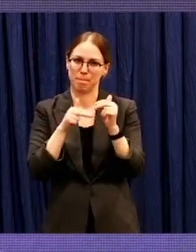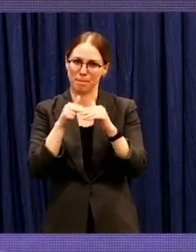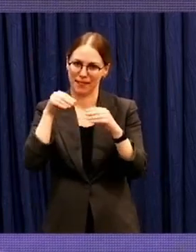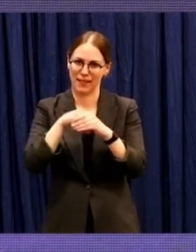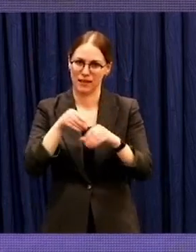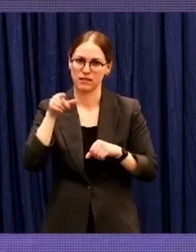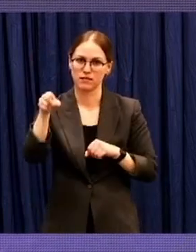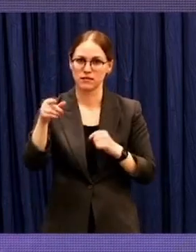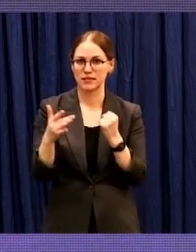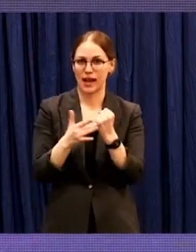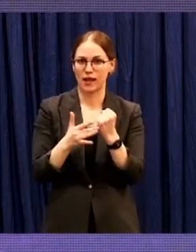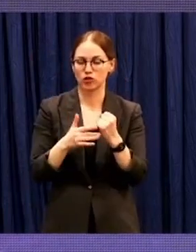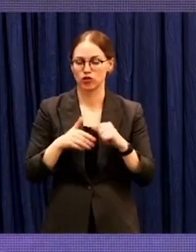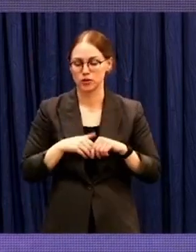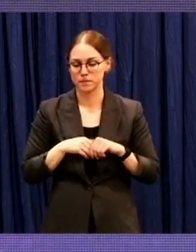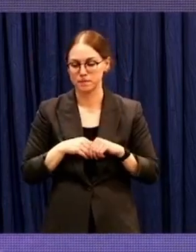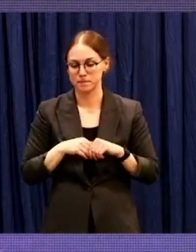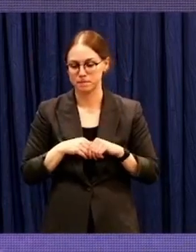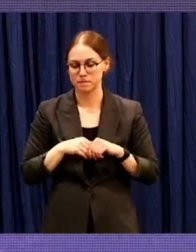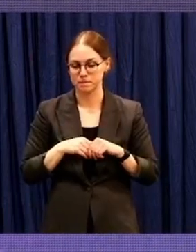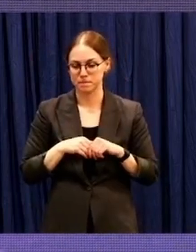technologies.